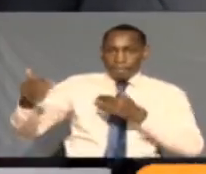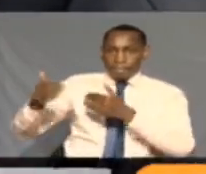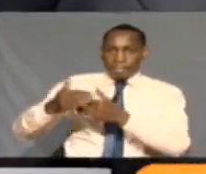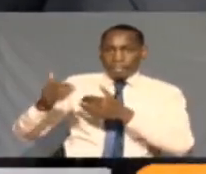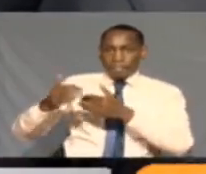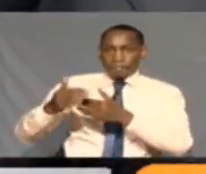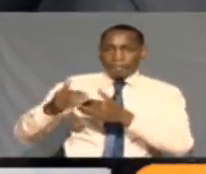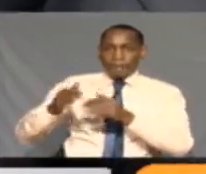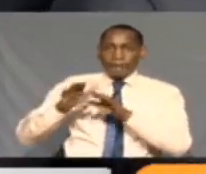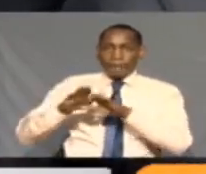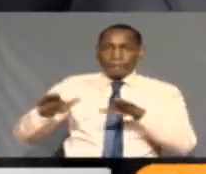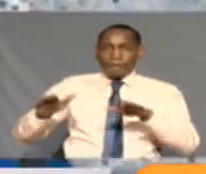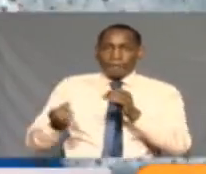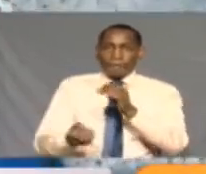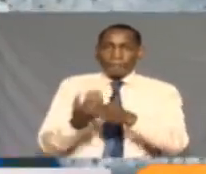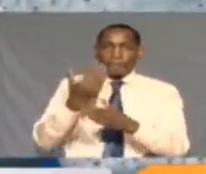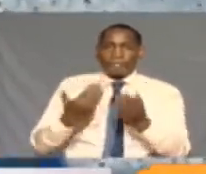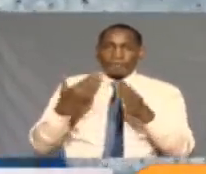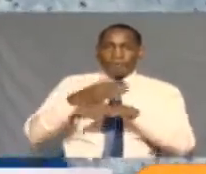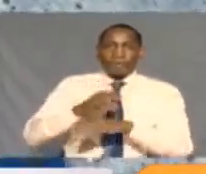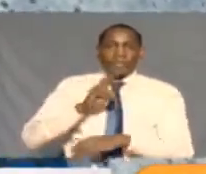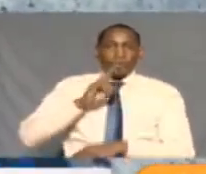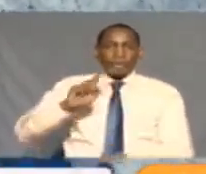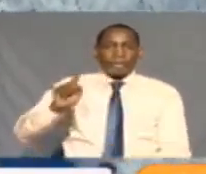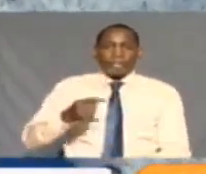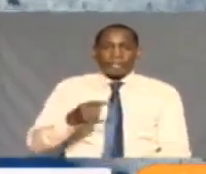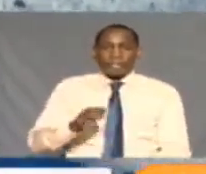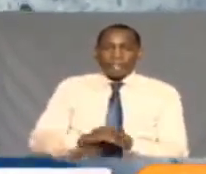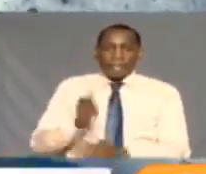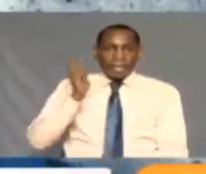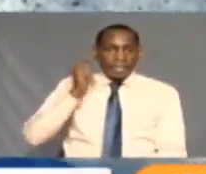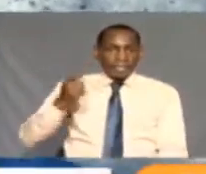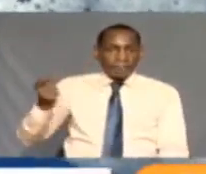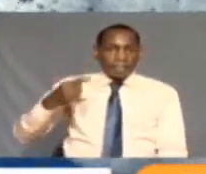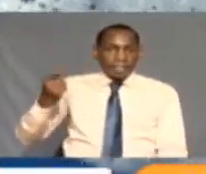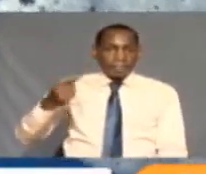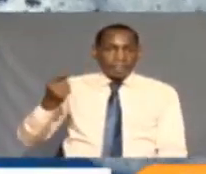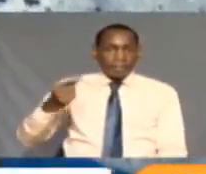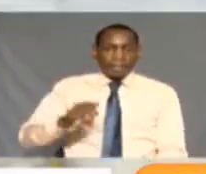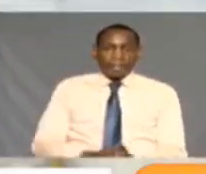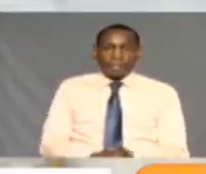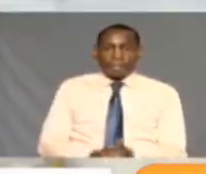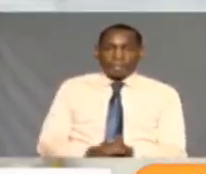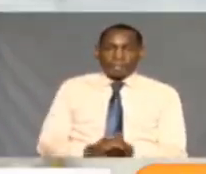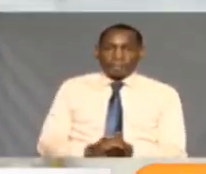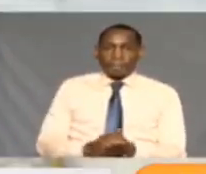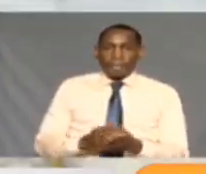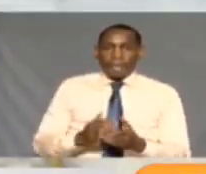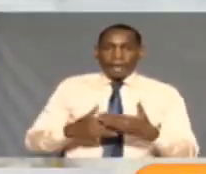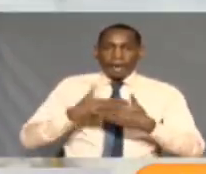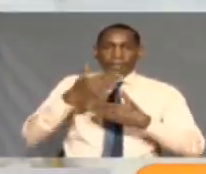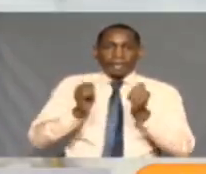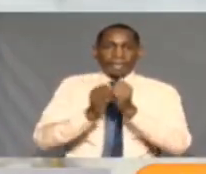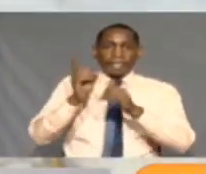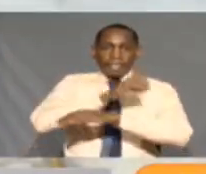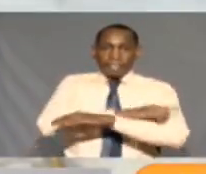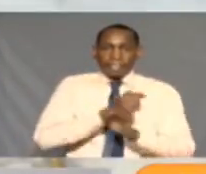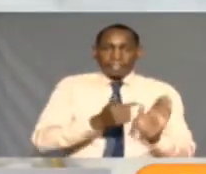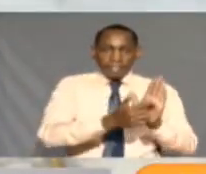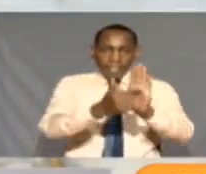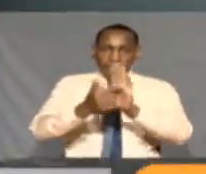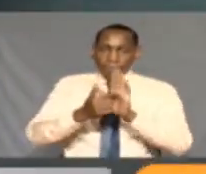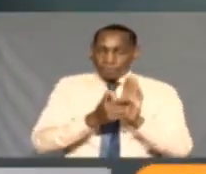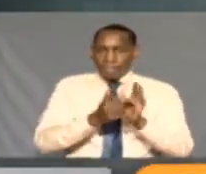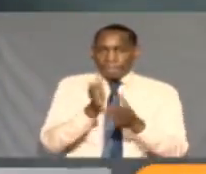from the main farm, produces over 200,000 eggs per month. We do our grading after every 10 days, and we expose